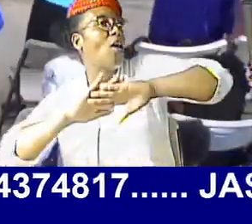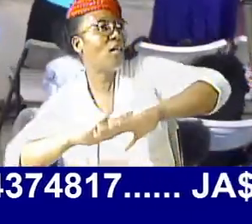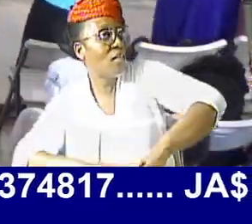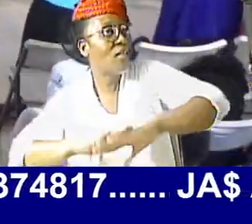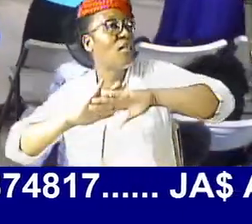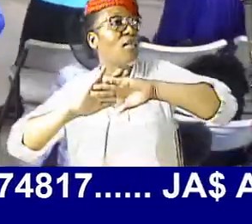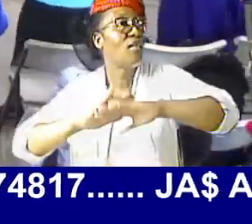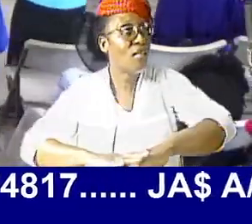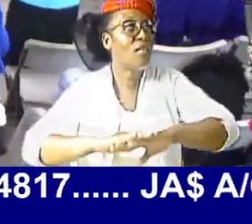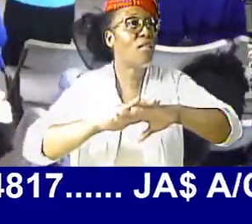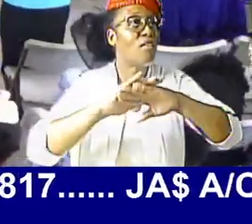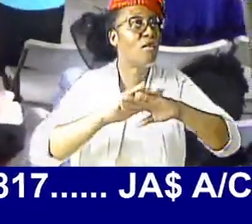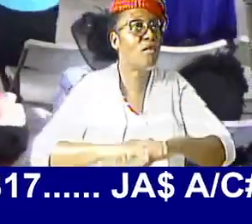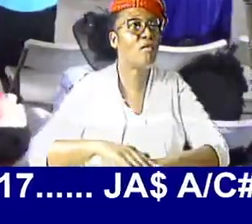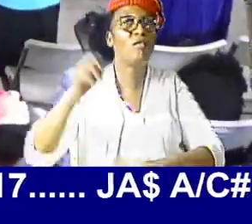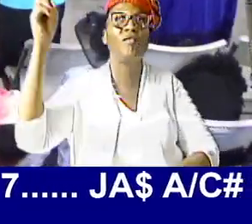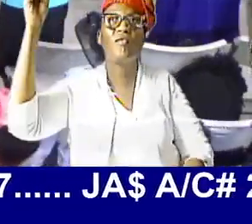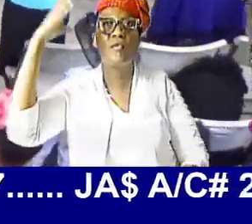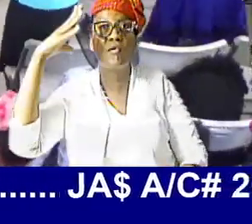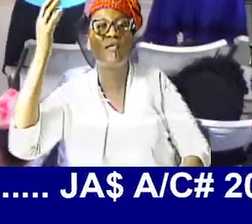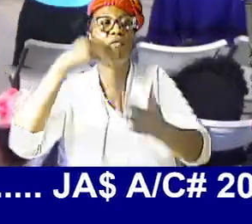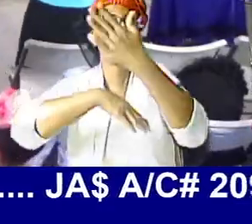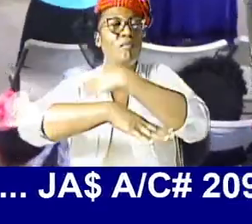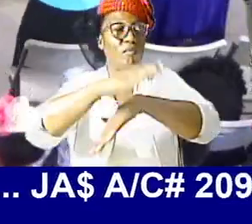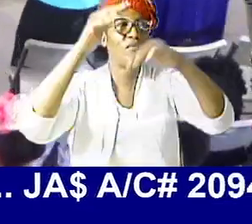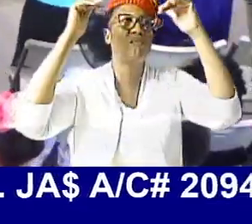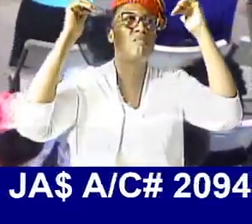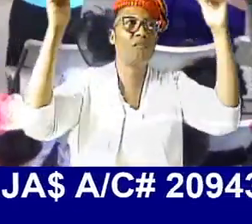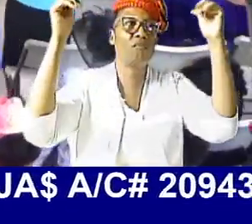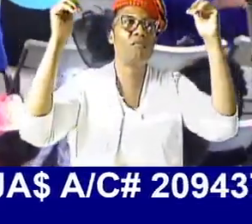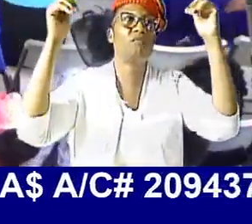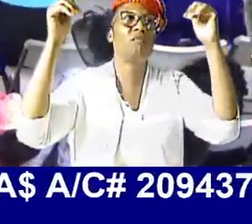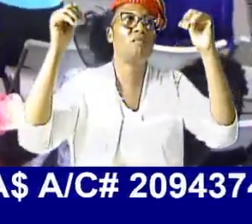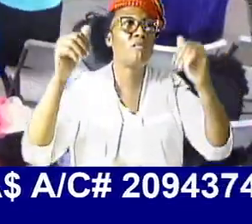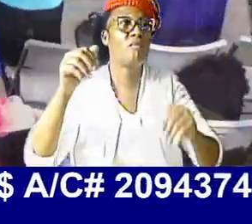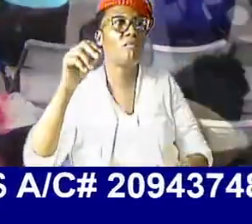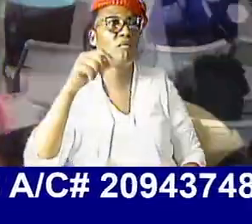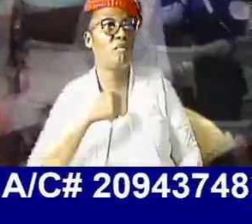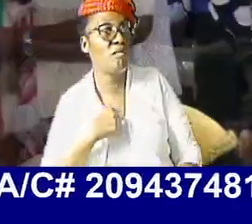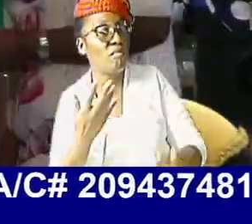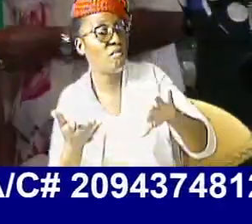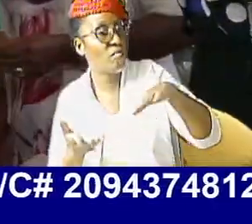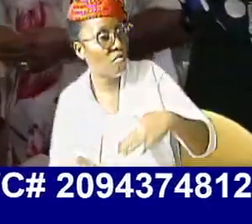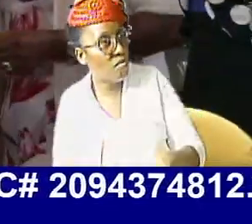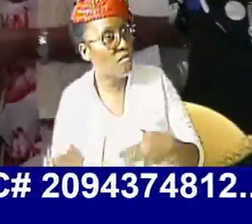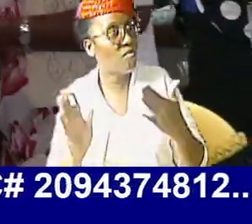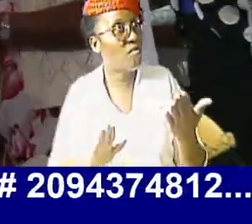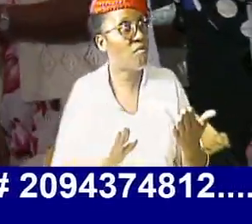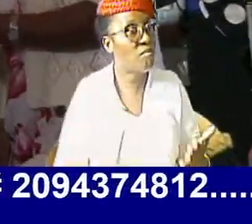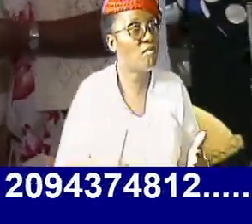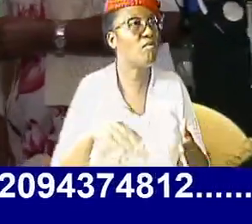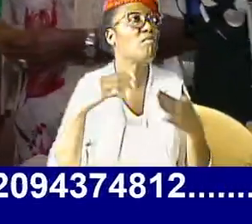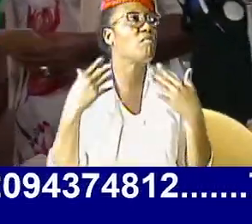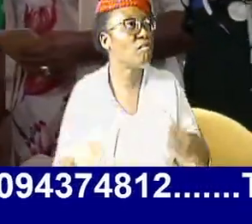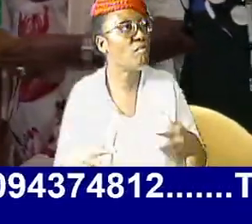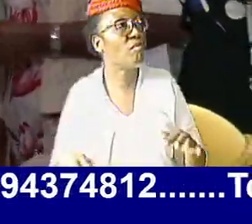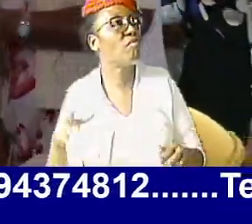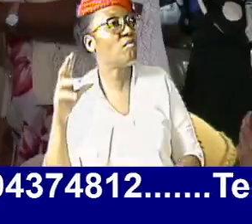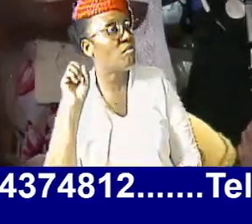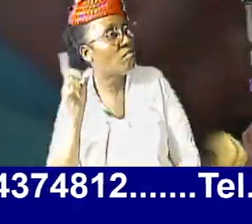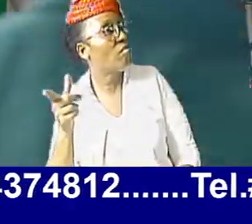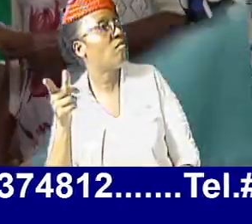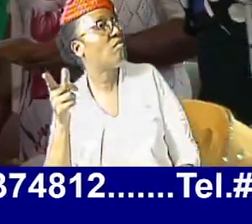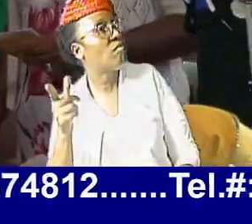Press along through the land of everlasting day. When at last is well done, I